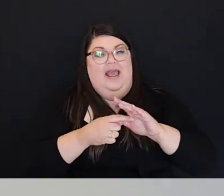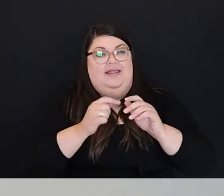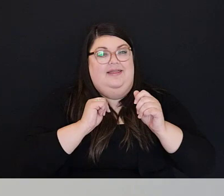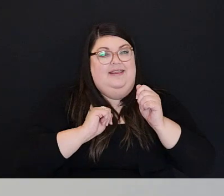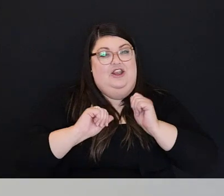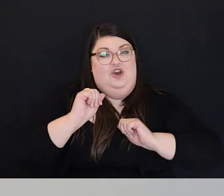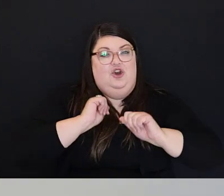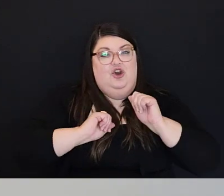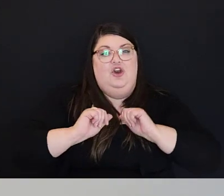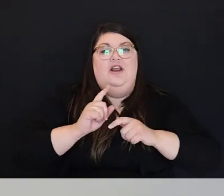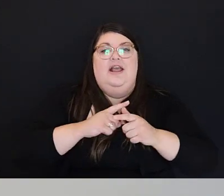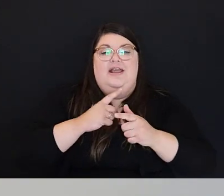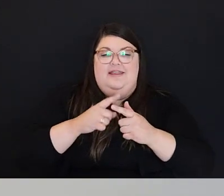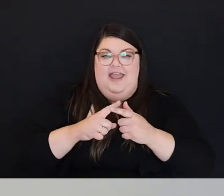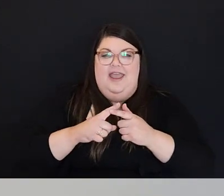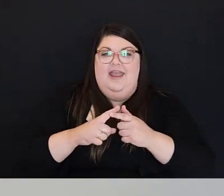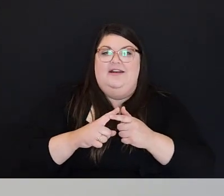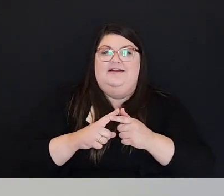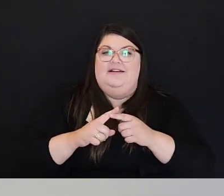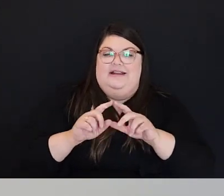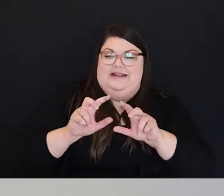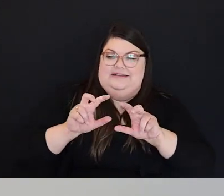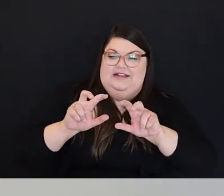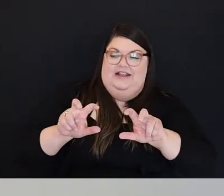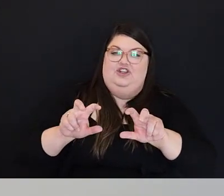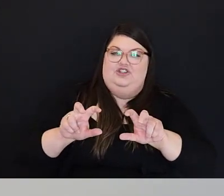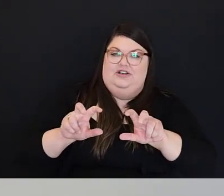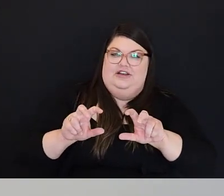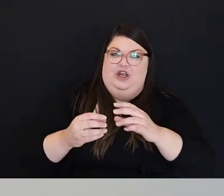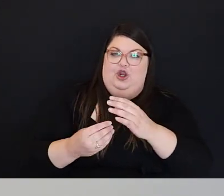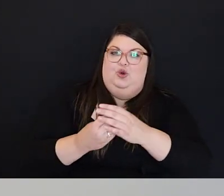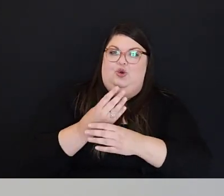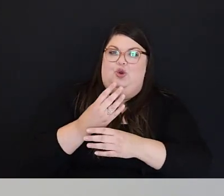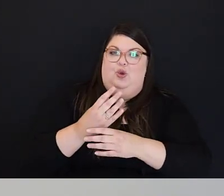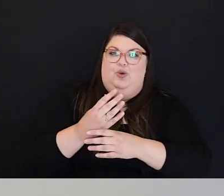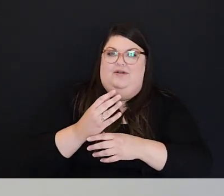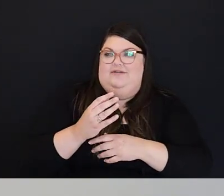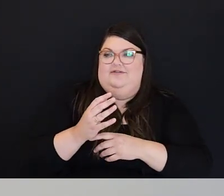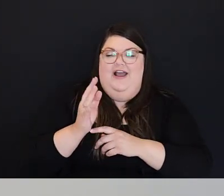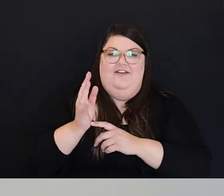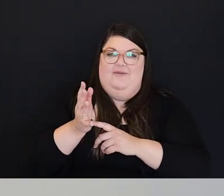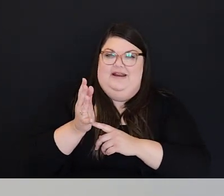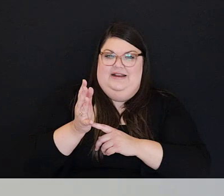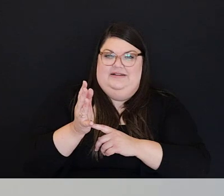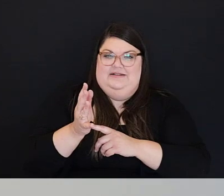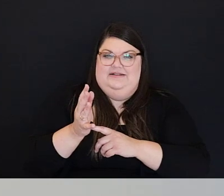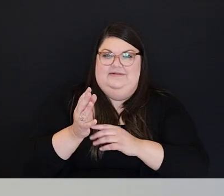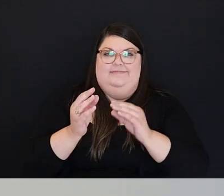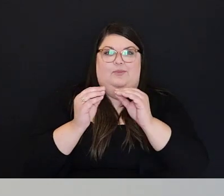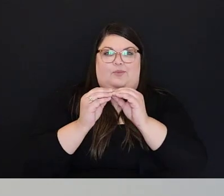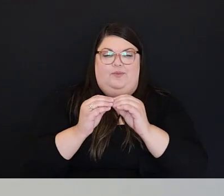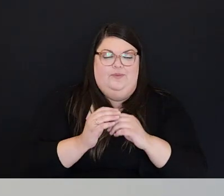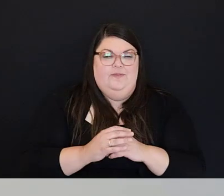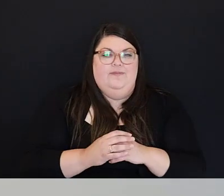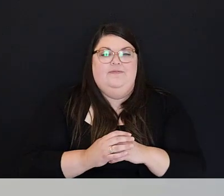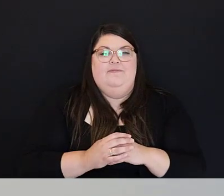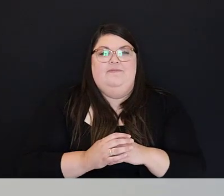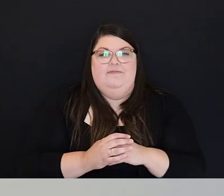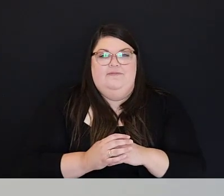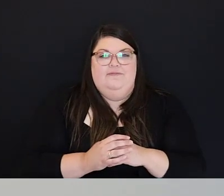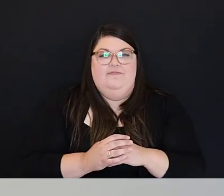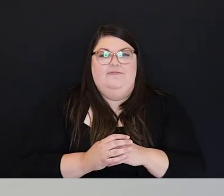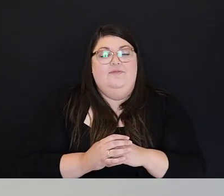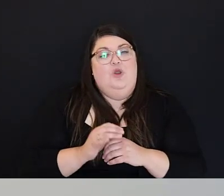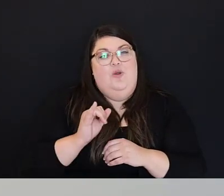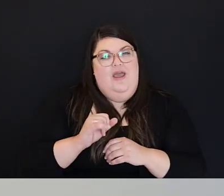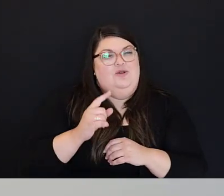theater, it then, for its installation, you know, it grew this other 5 minutes. And that is what I think the